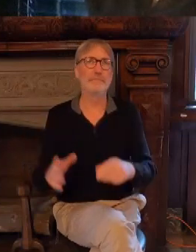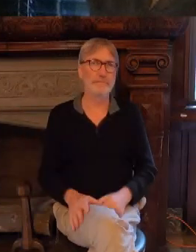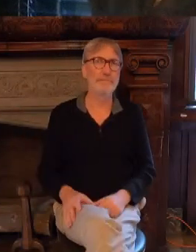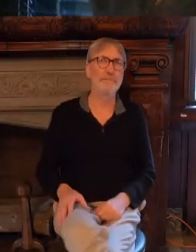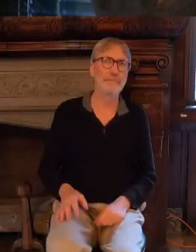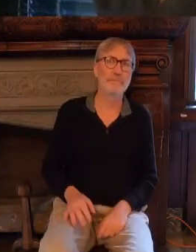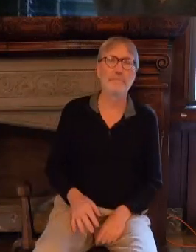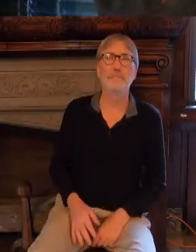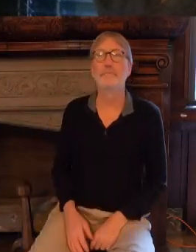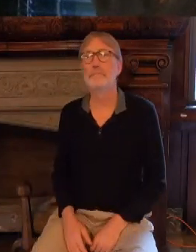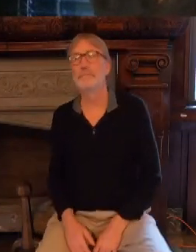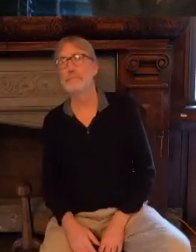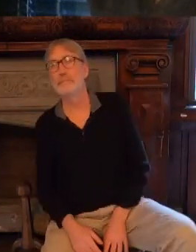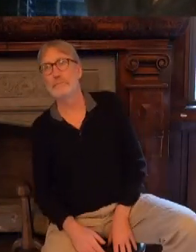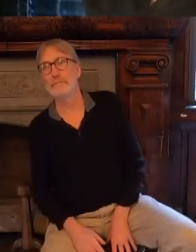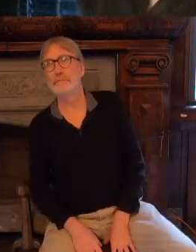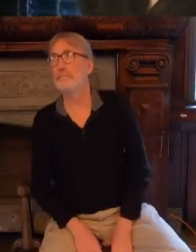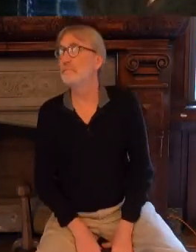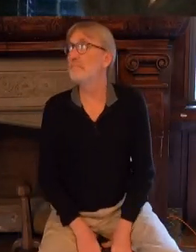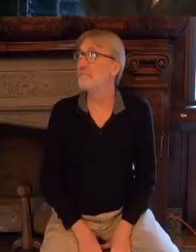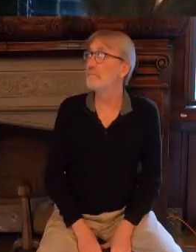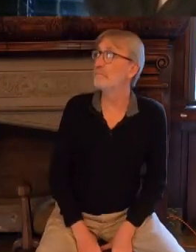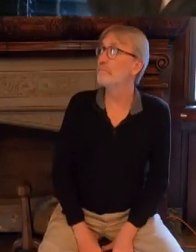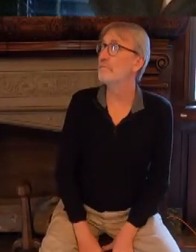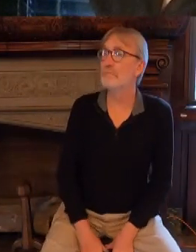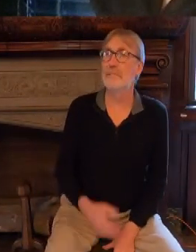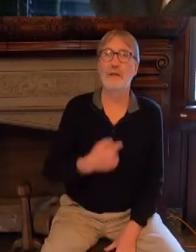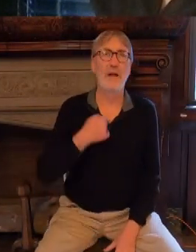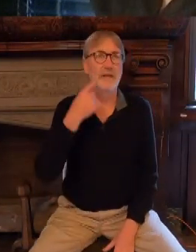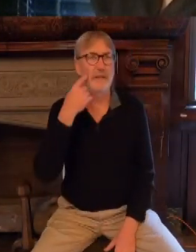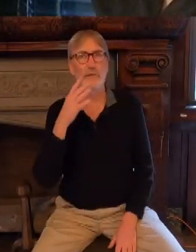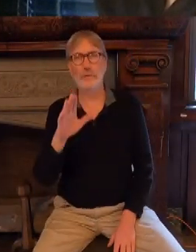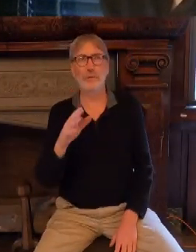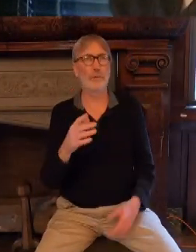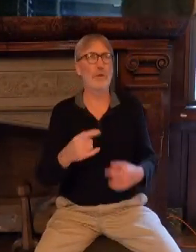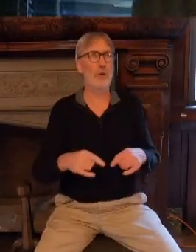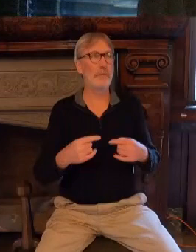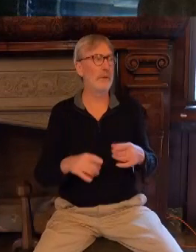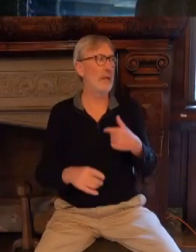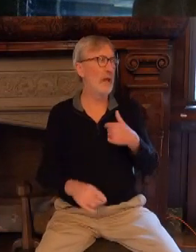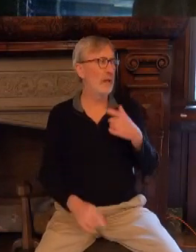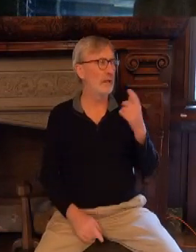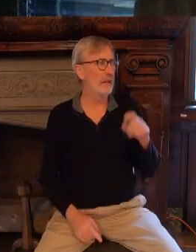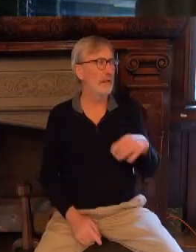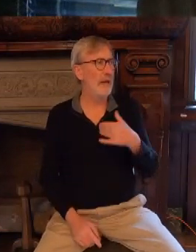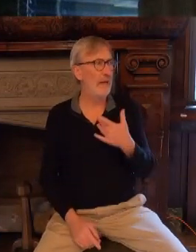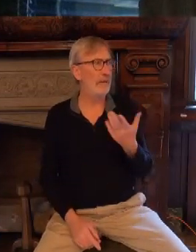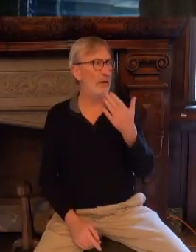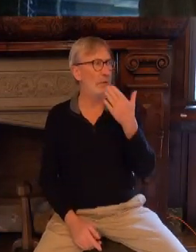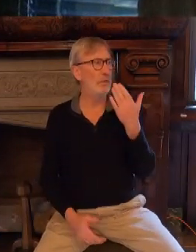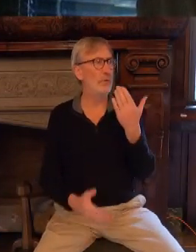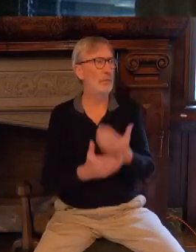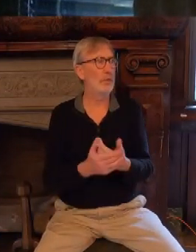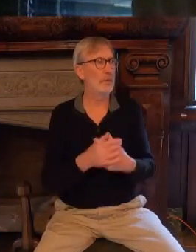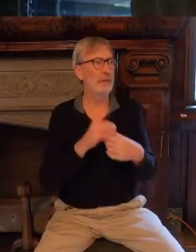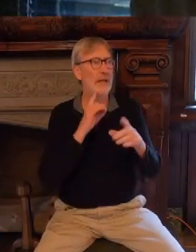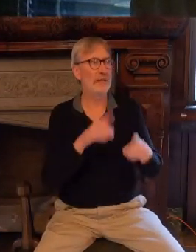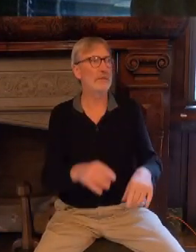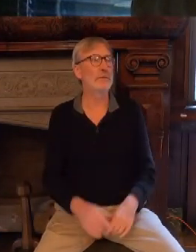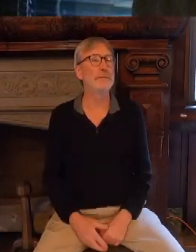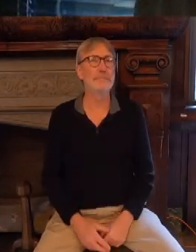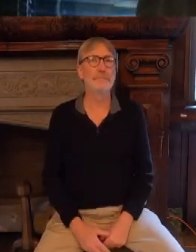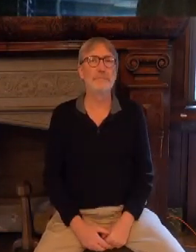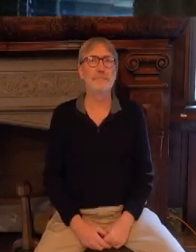your plan, so that's an error. Sorry. I hear your argument. I need to have a thoughtful answer. We need to go through a bit of the design